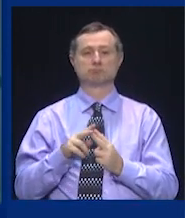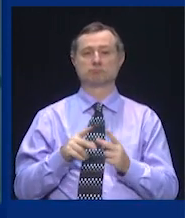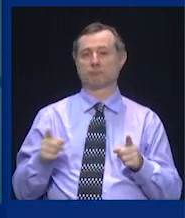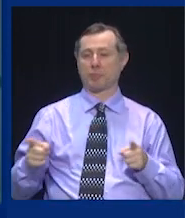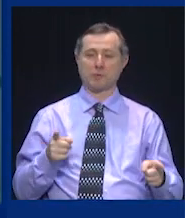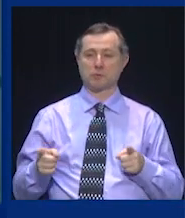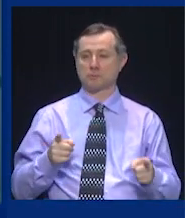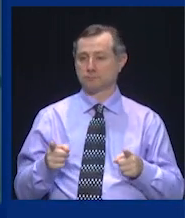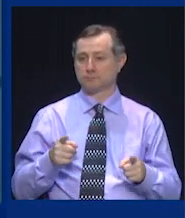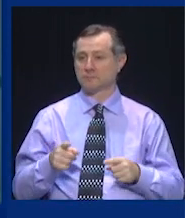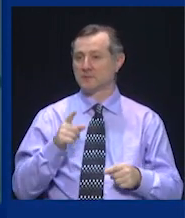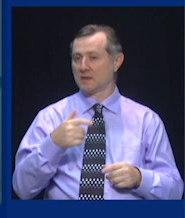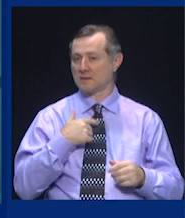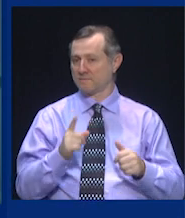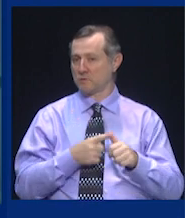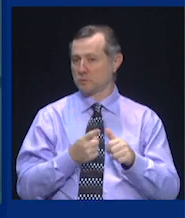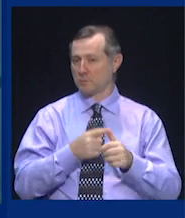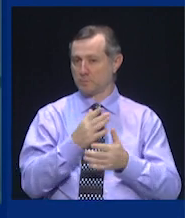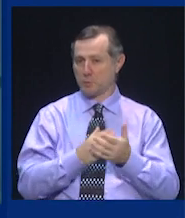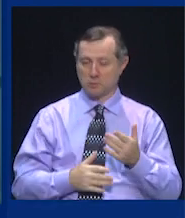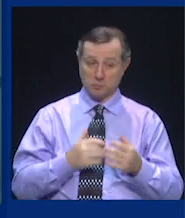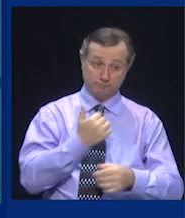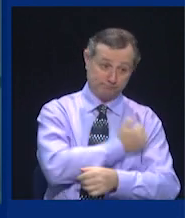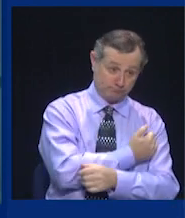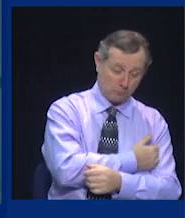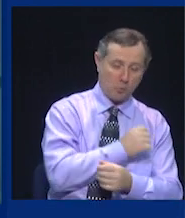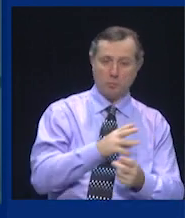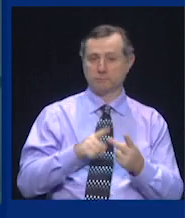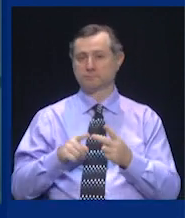That's the first step, but it's only the first step.